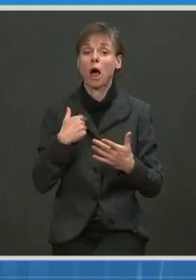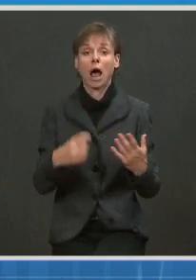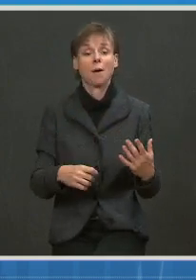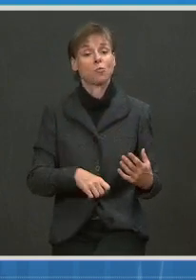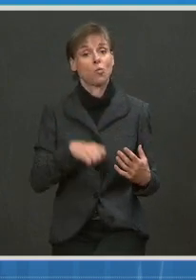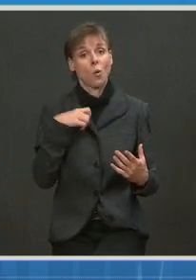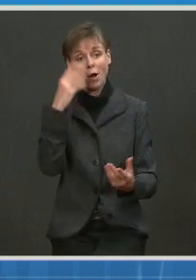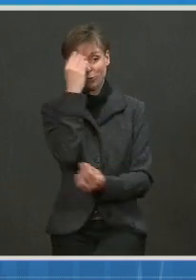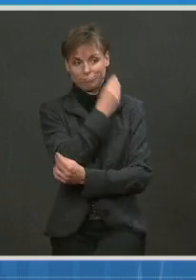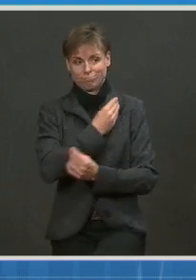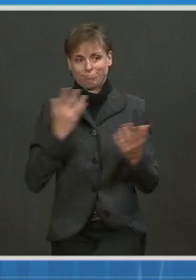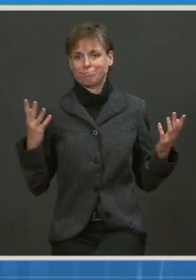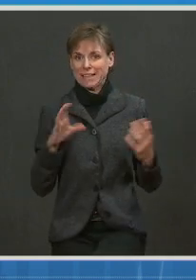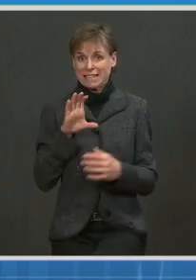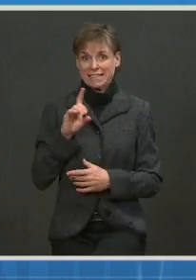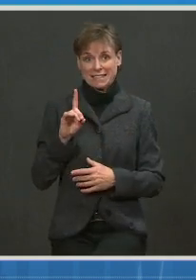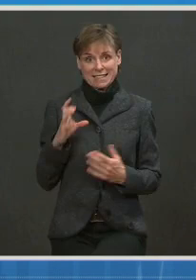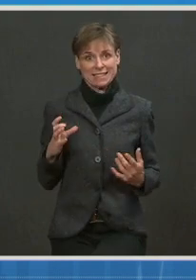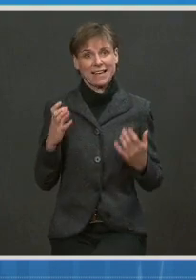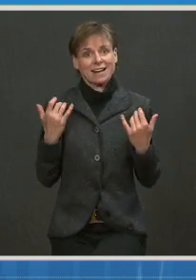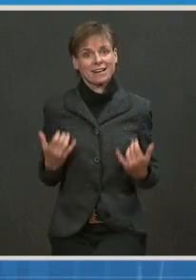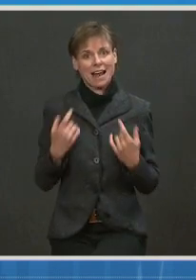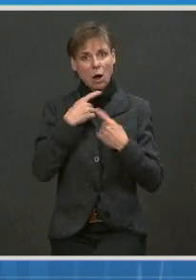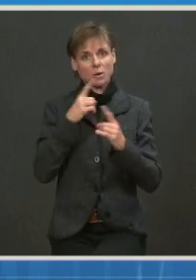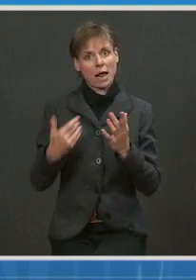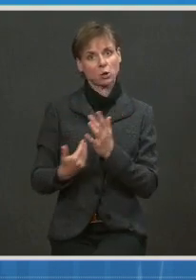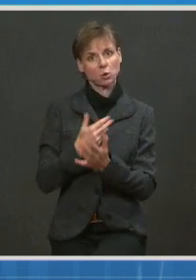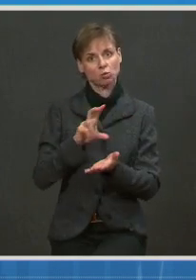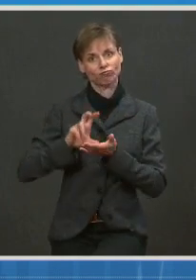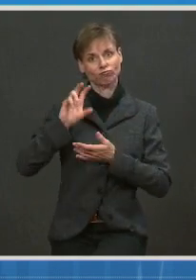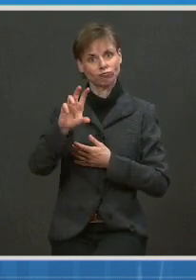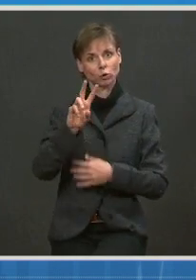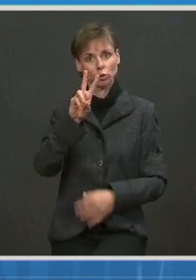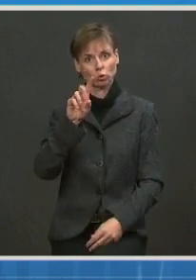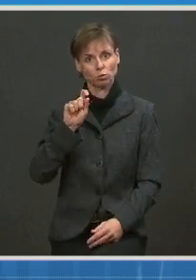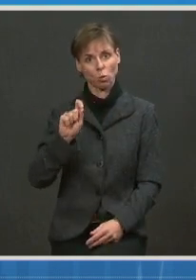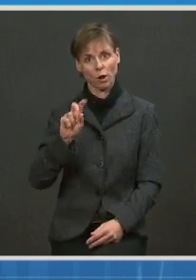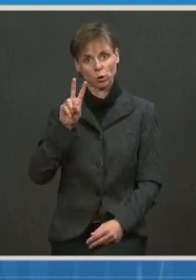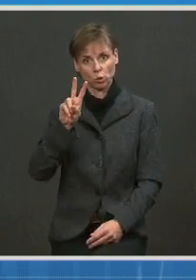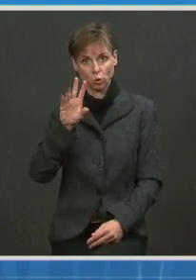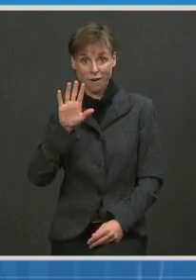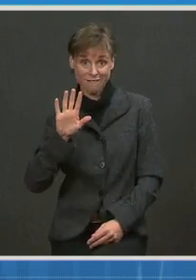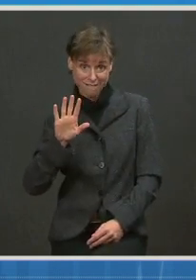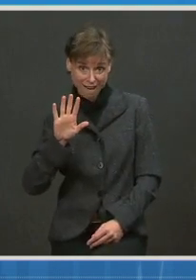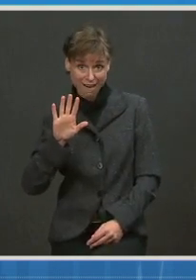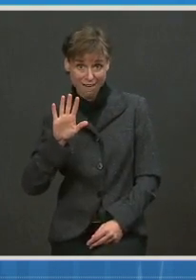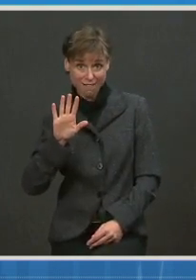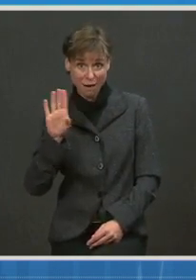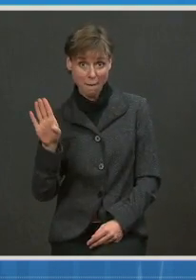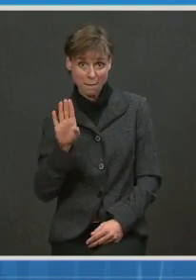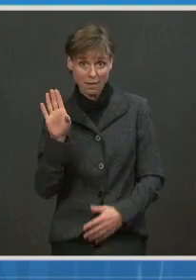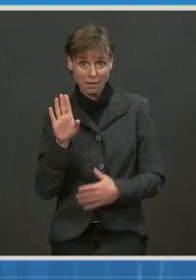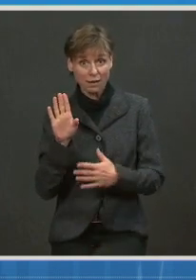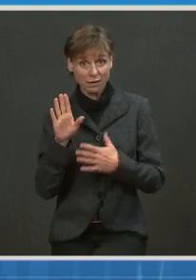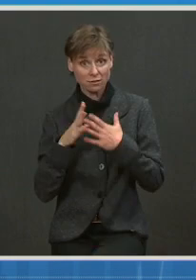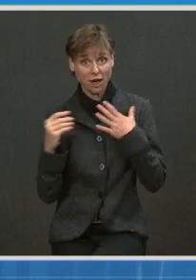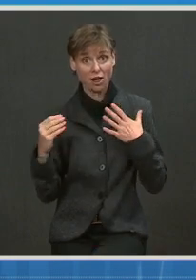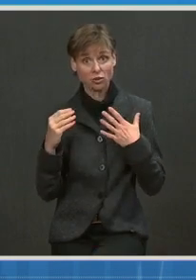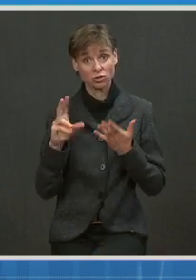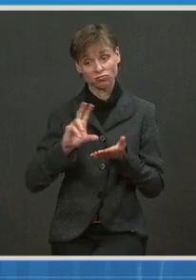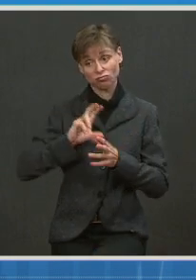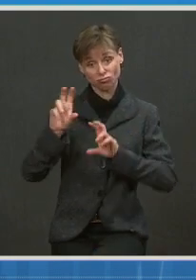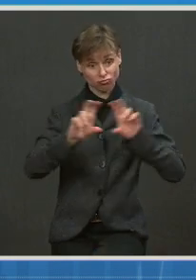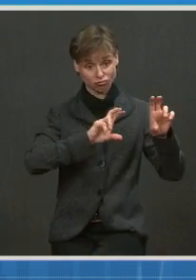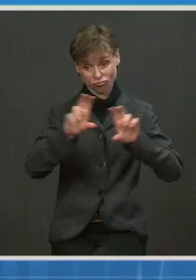share that CDC is announcing new funding for $2.25 billion in grants to public health departments,